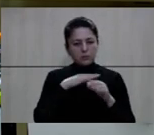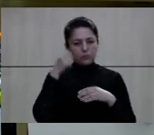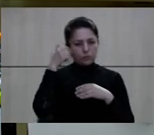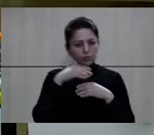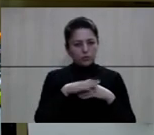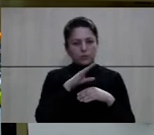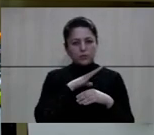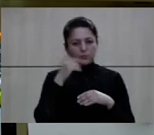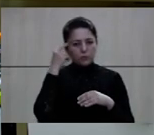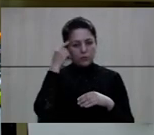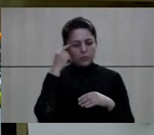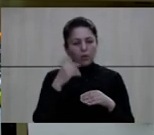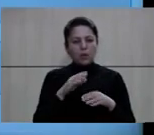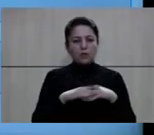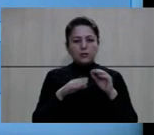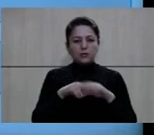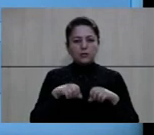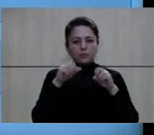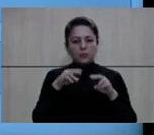endi kasb tiplari haqida gaplashamiz.